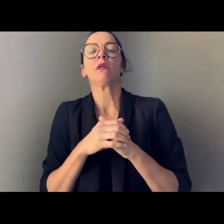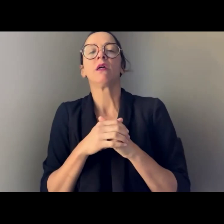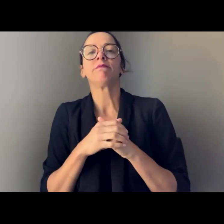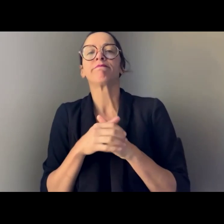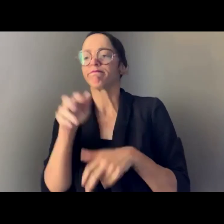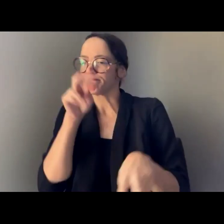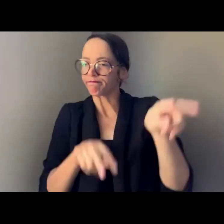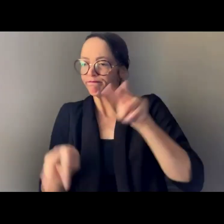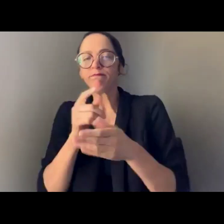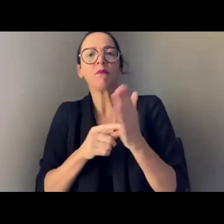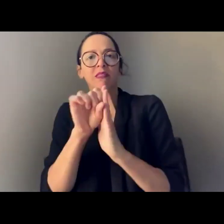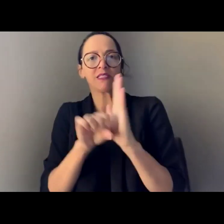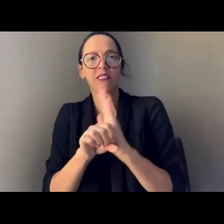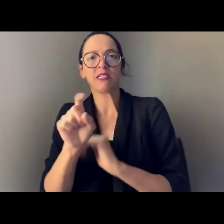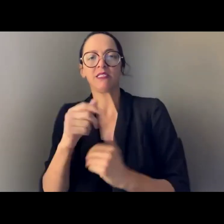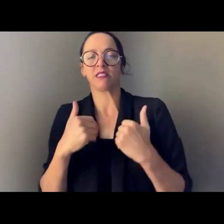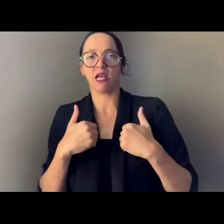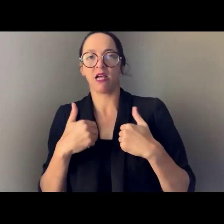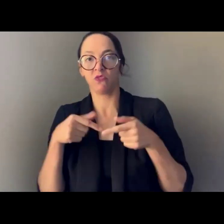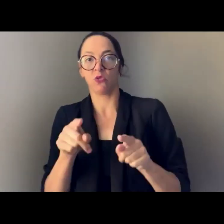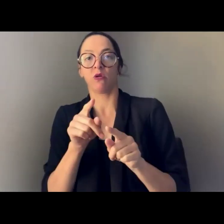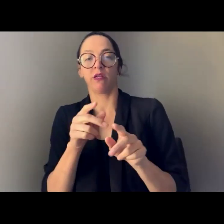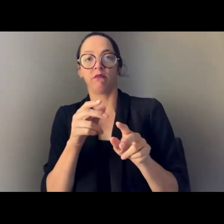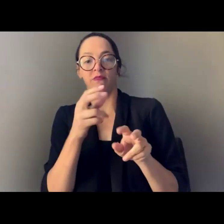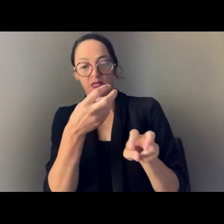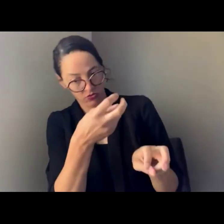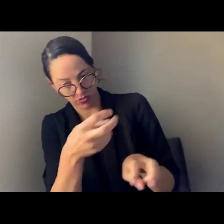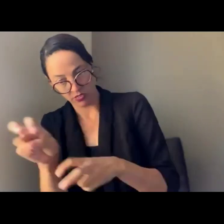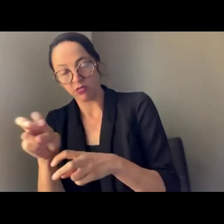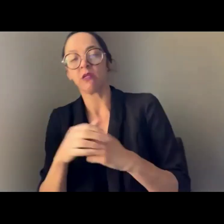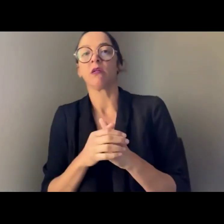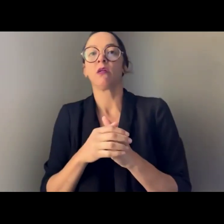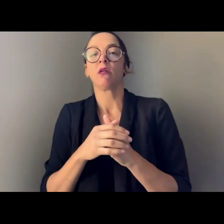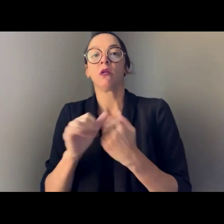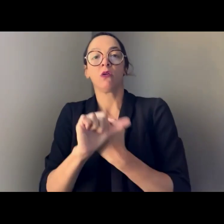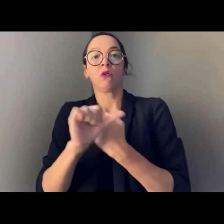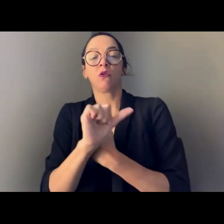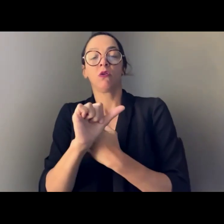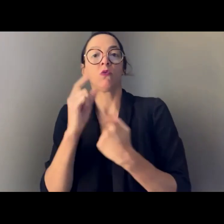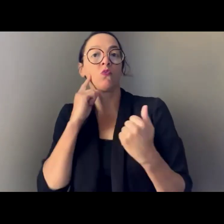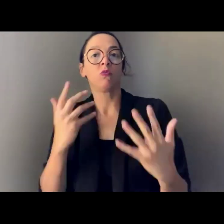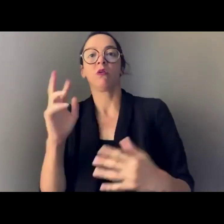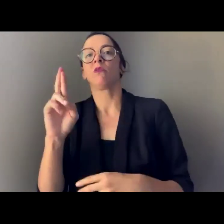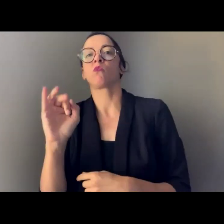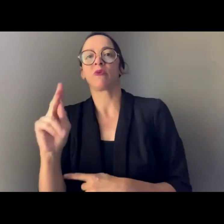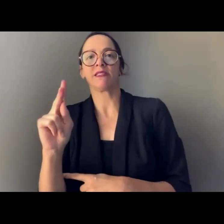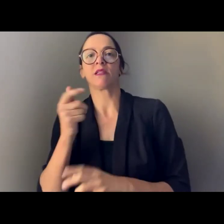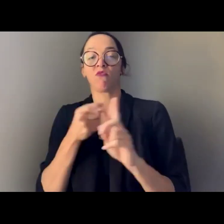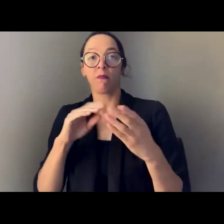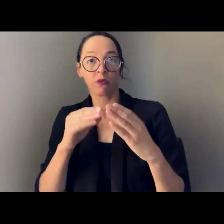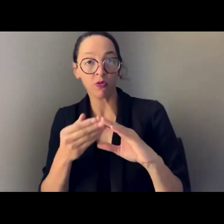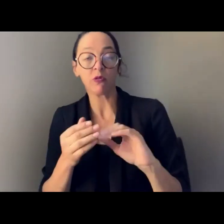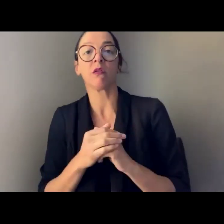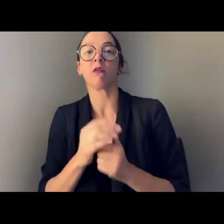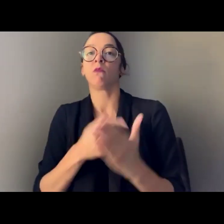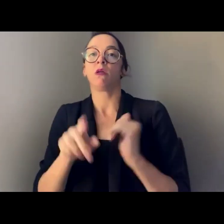transition, what are the risks to the community, and what needs to happen from the side of the plans before